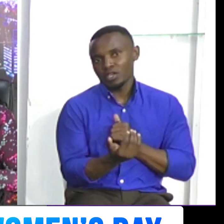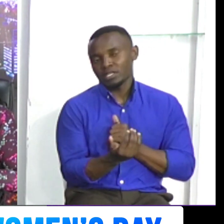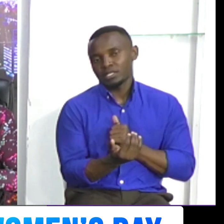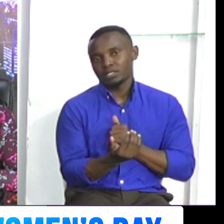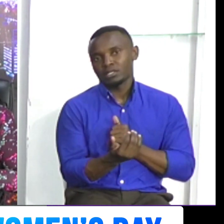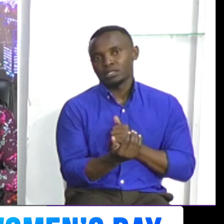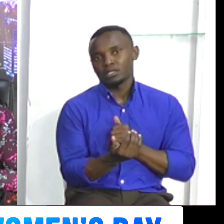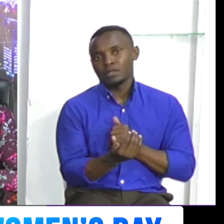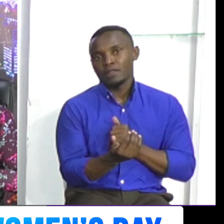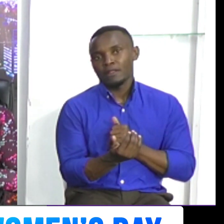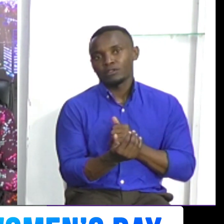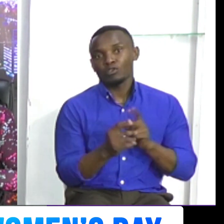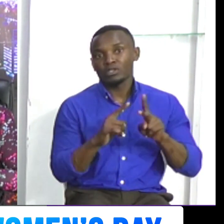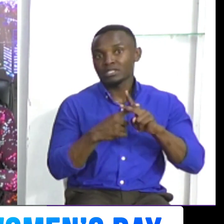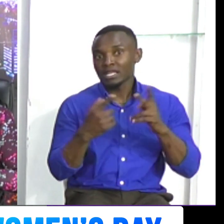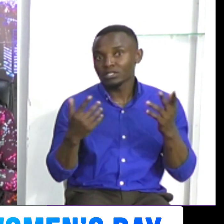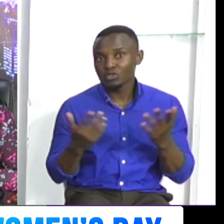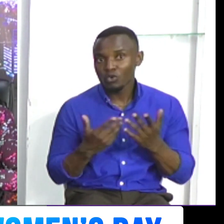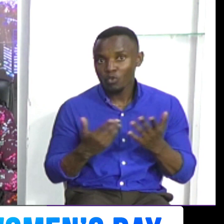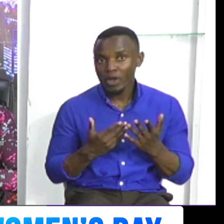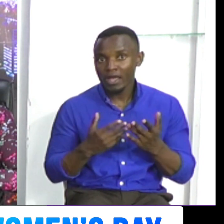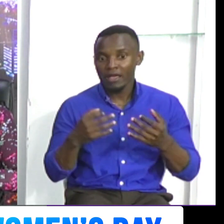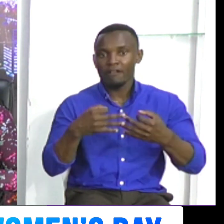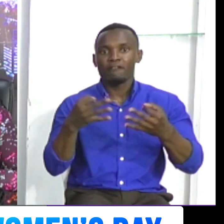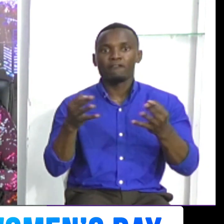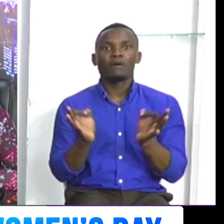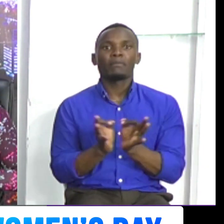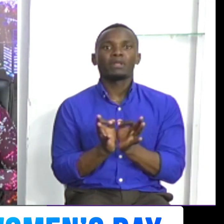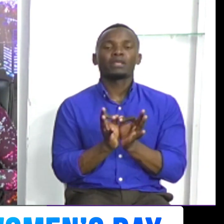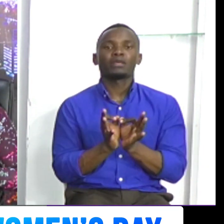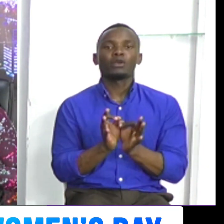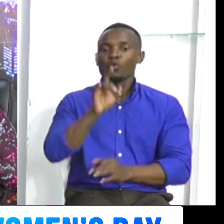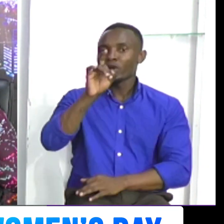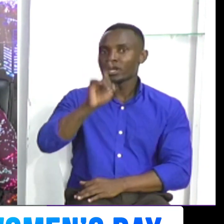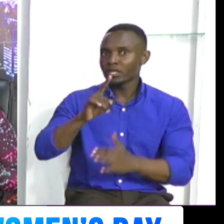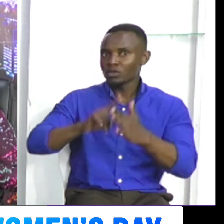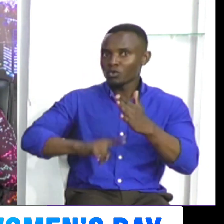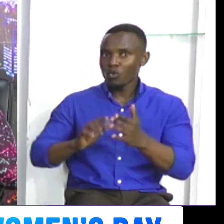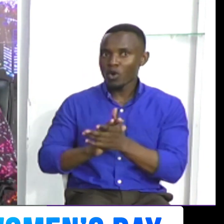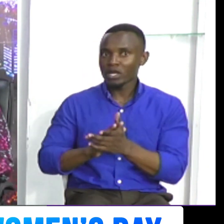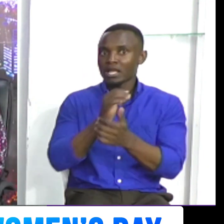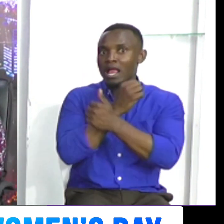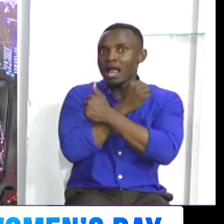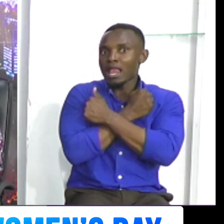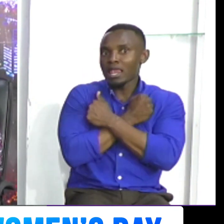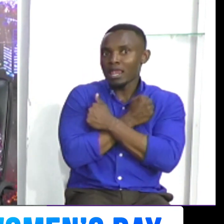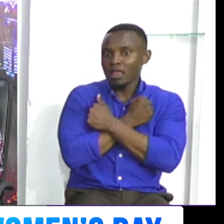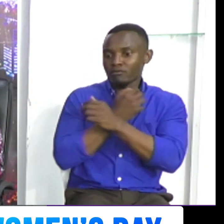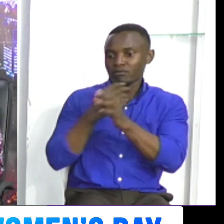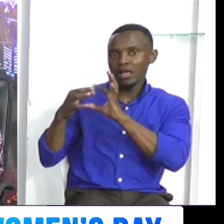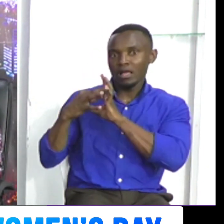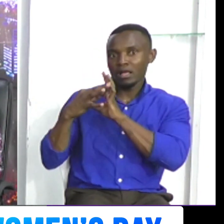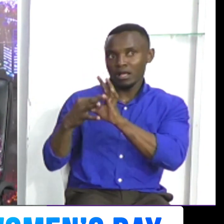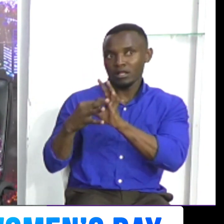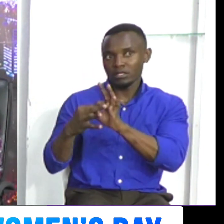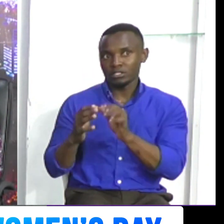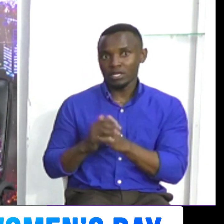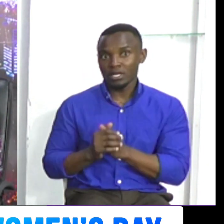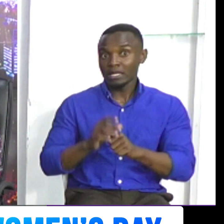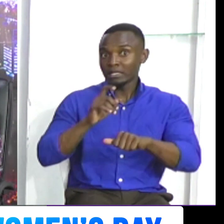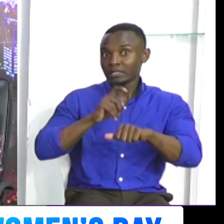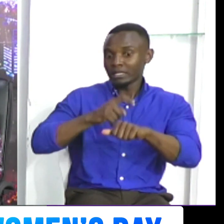true. Let us inculcate a culture of love. As we are bringing our children who are children